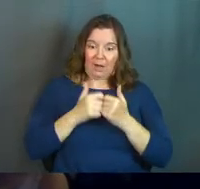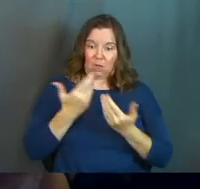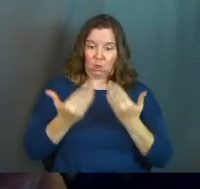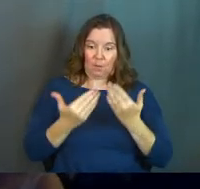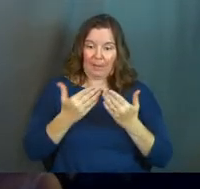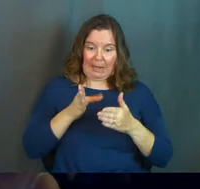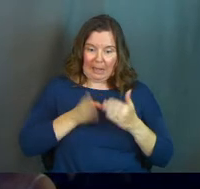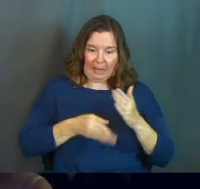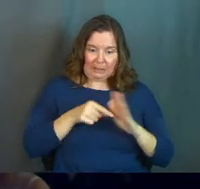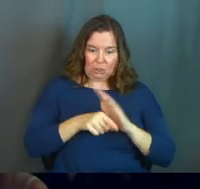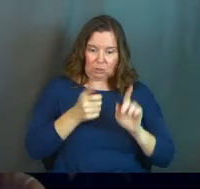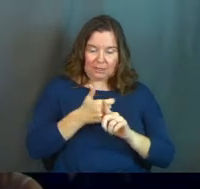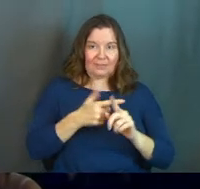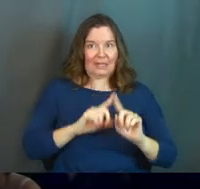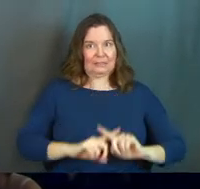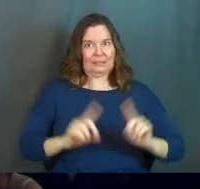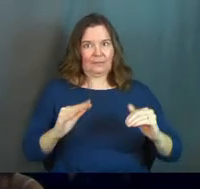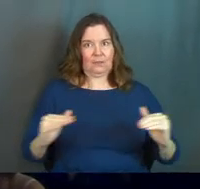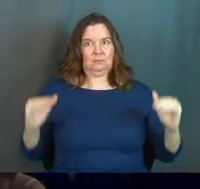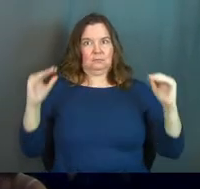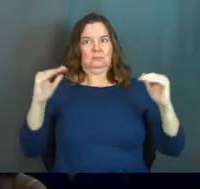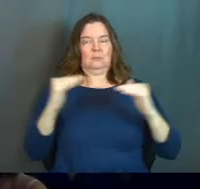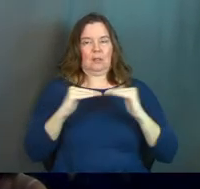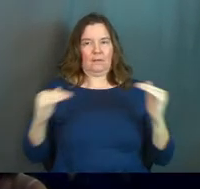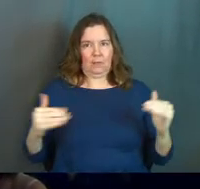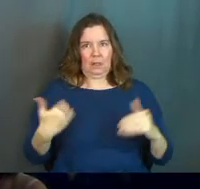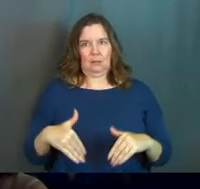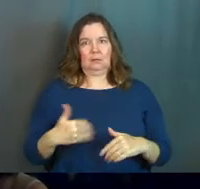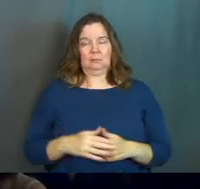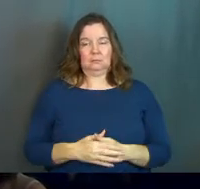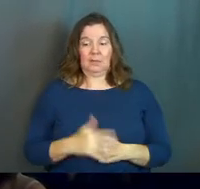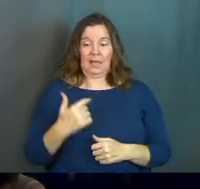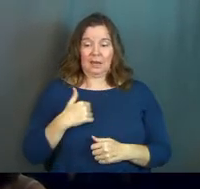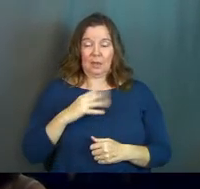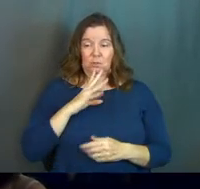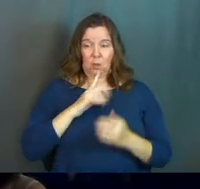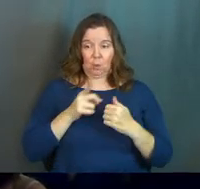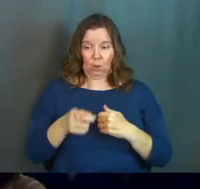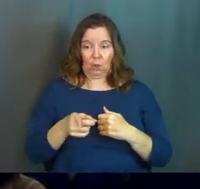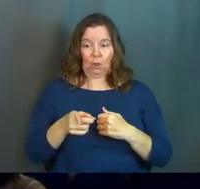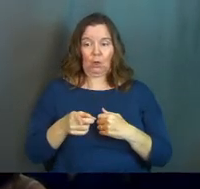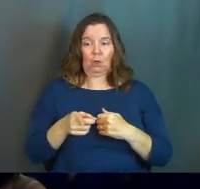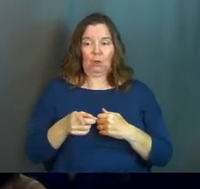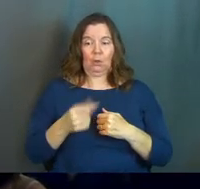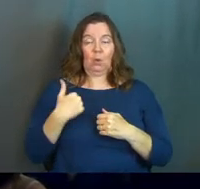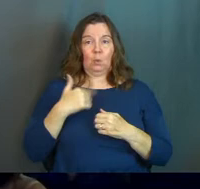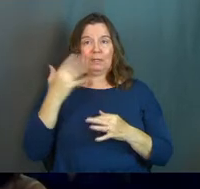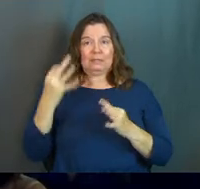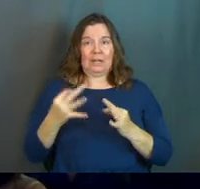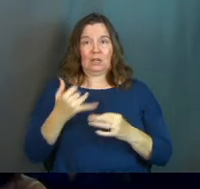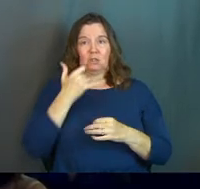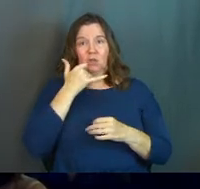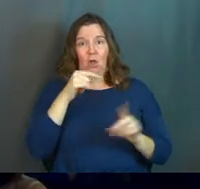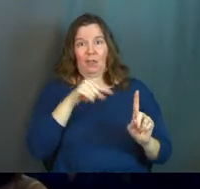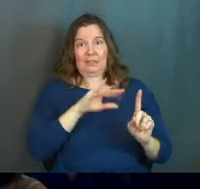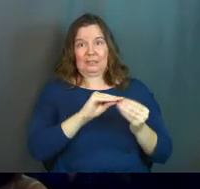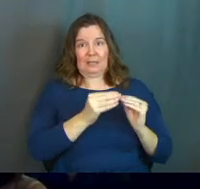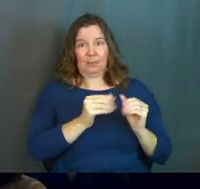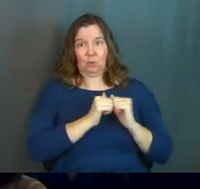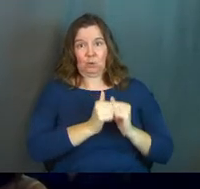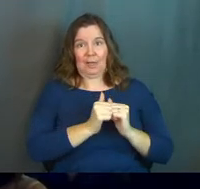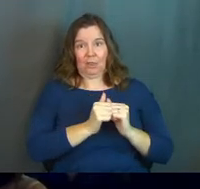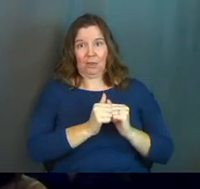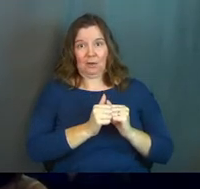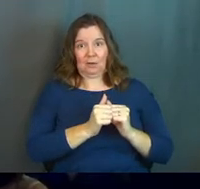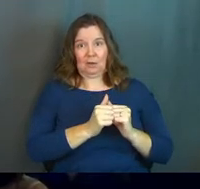how you might end your life, that's a whole other level. And as I was talking with her, we decided to call this number